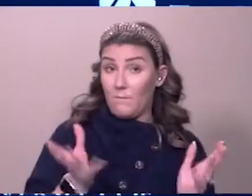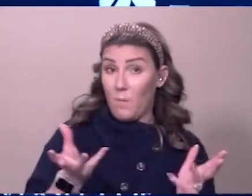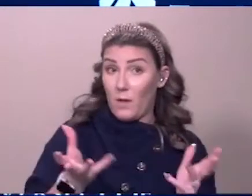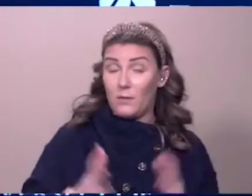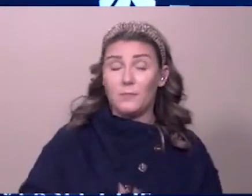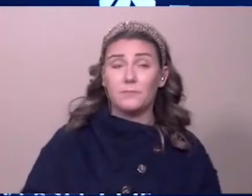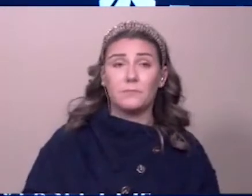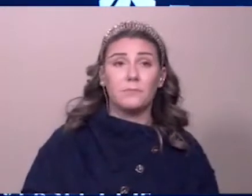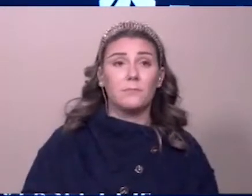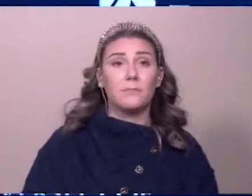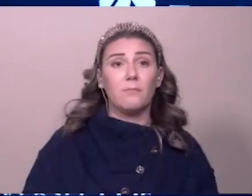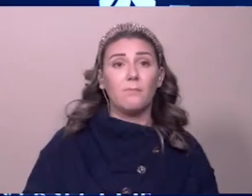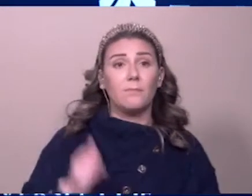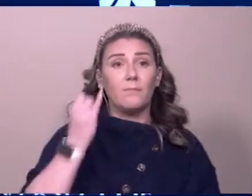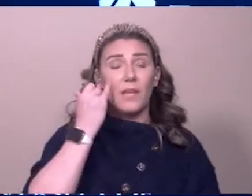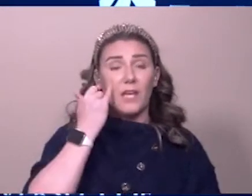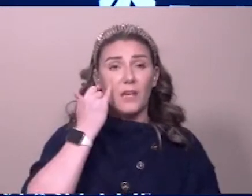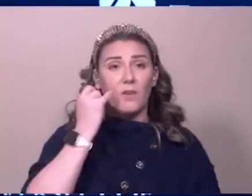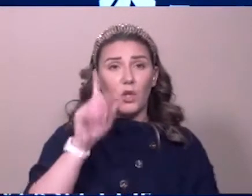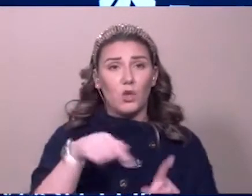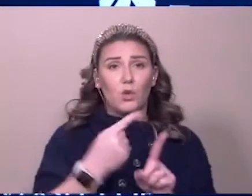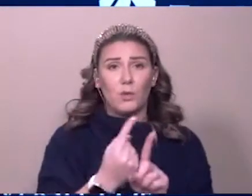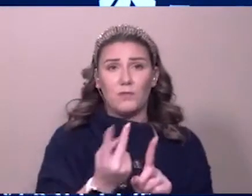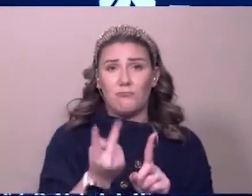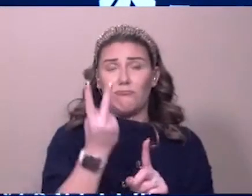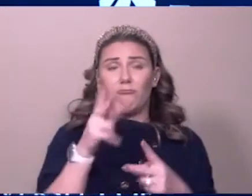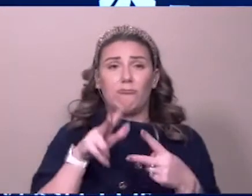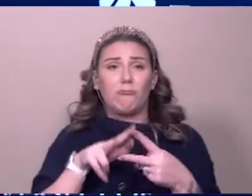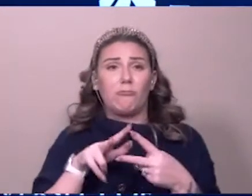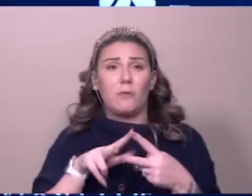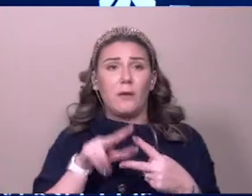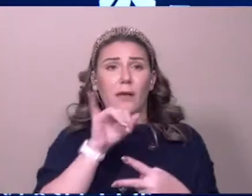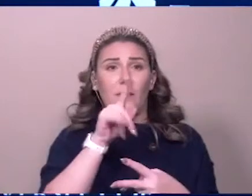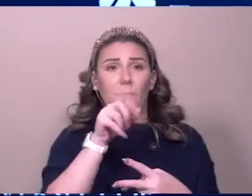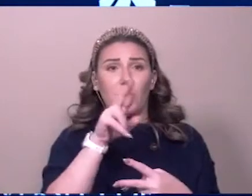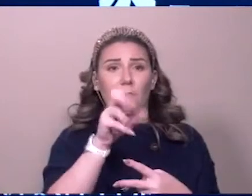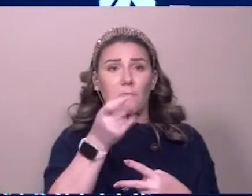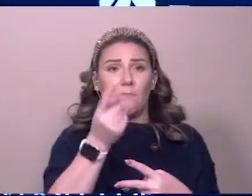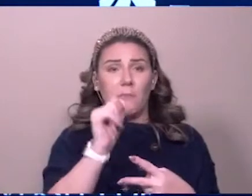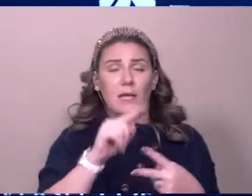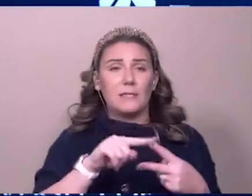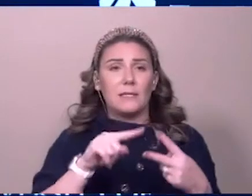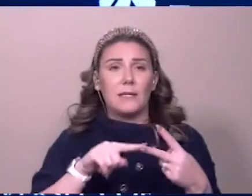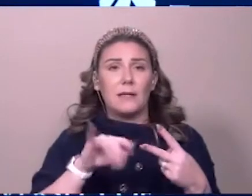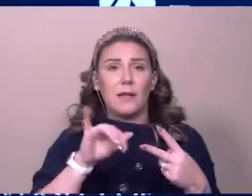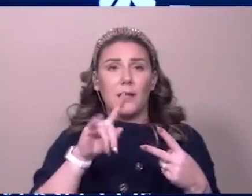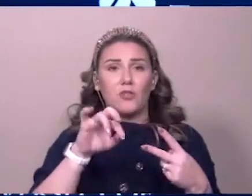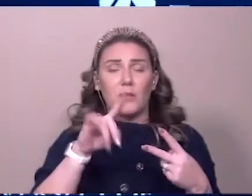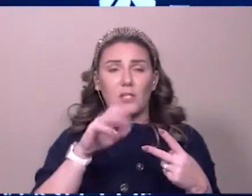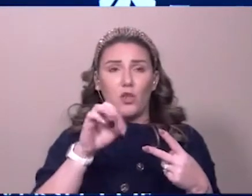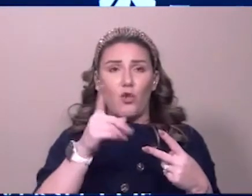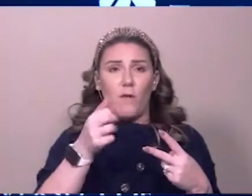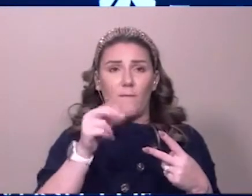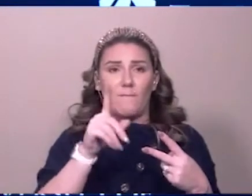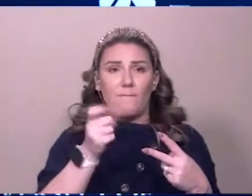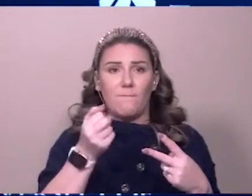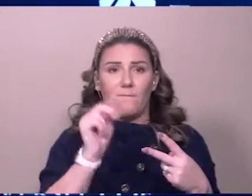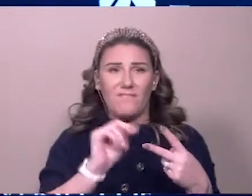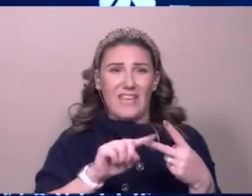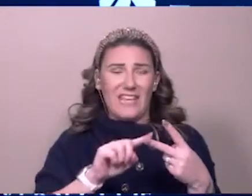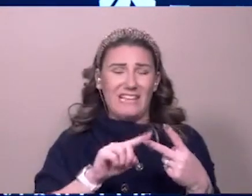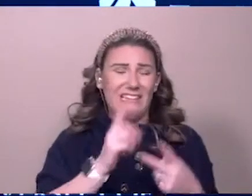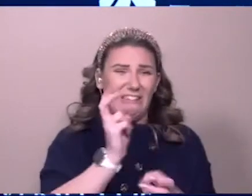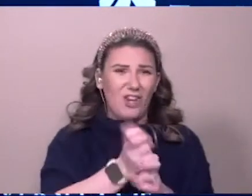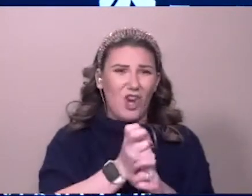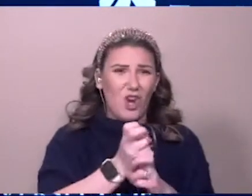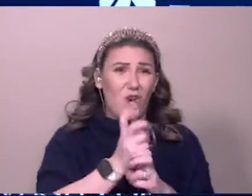if you single out two drugs, really ivermectin and hydroxychloroquine, for special protection in the pandemic, it's just hard to justify